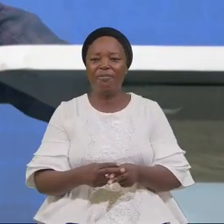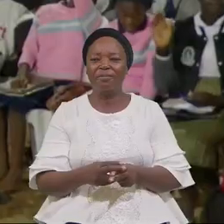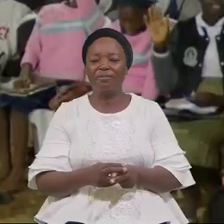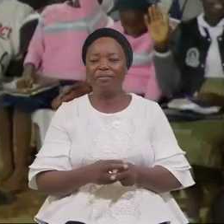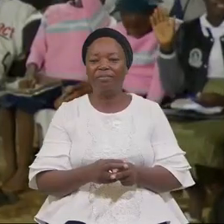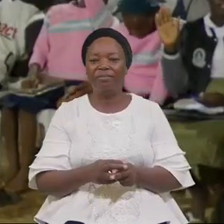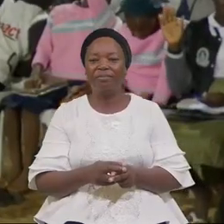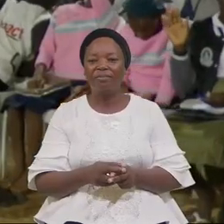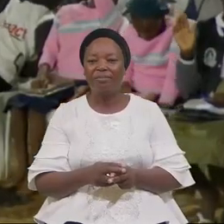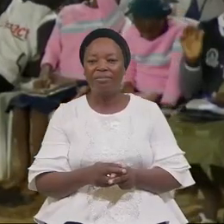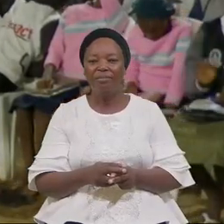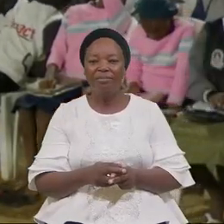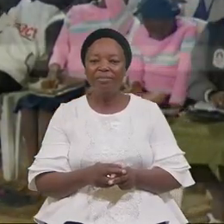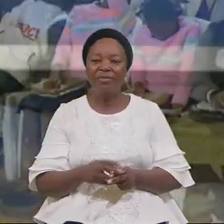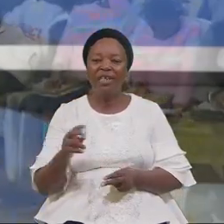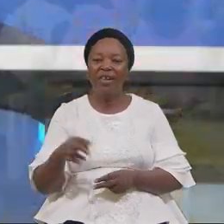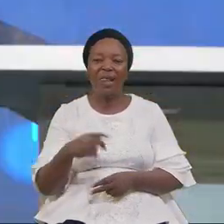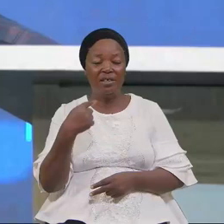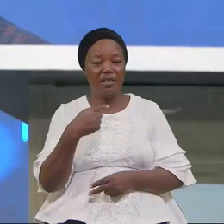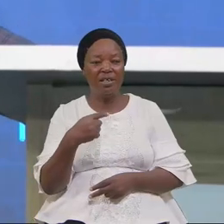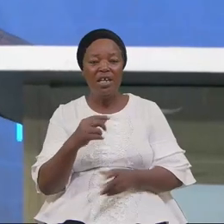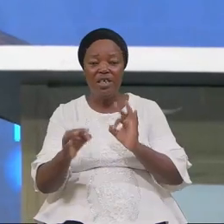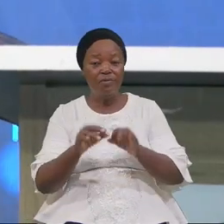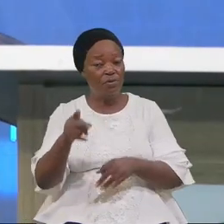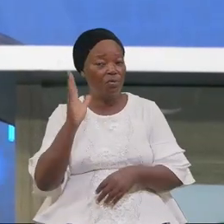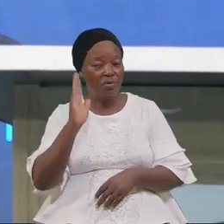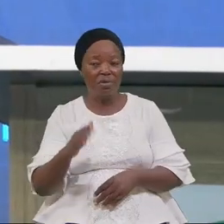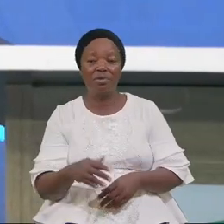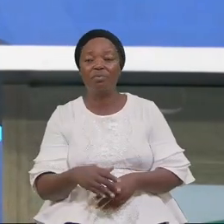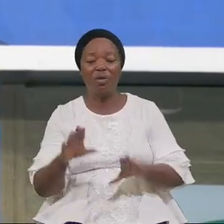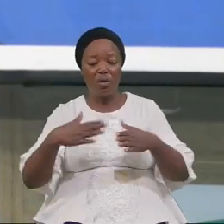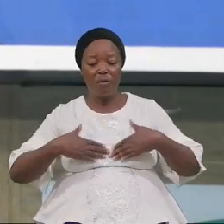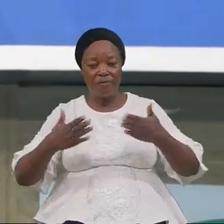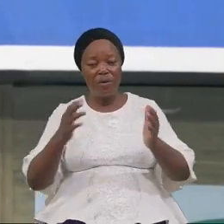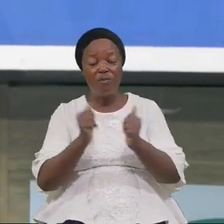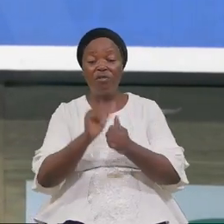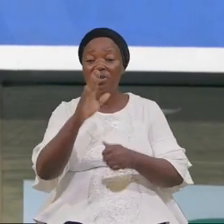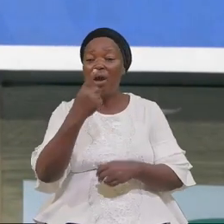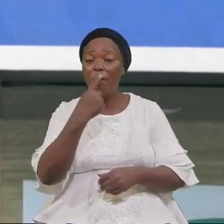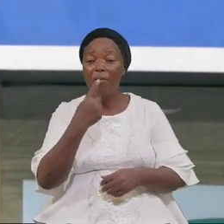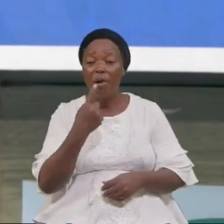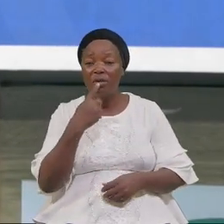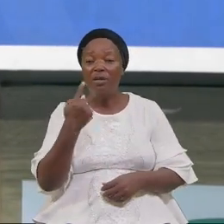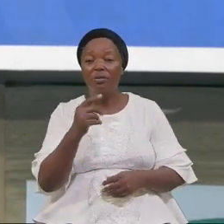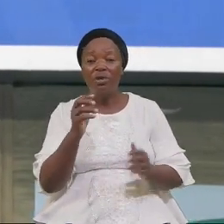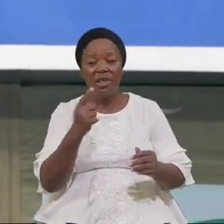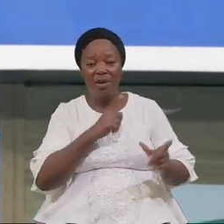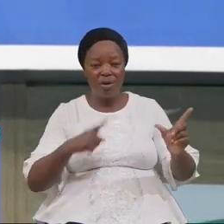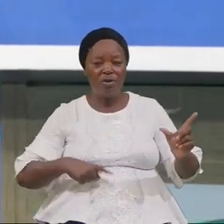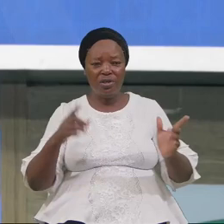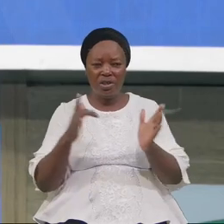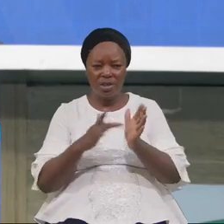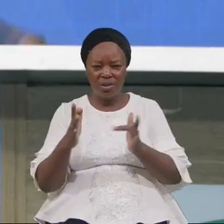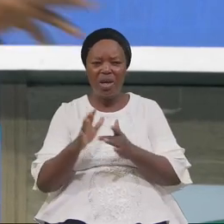name. It says, if thou shalt confess with thy mouth the Lord Jesus, that